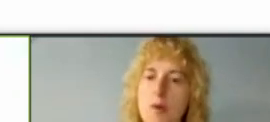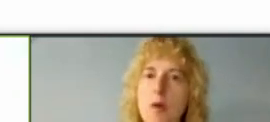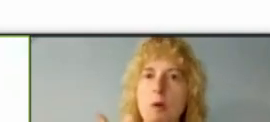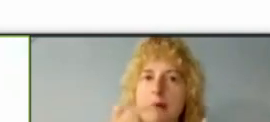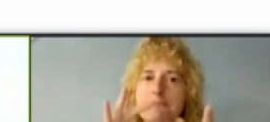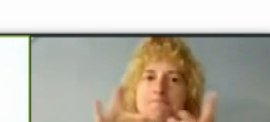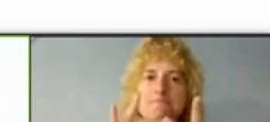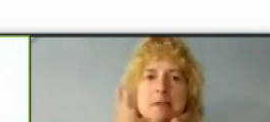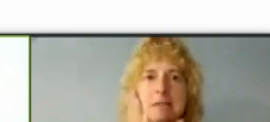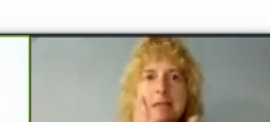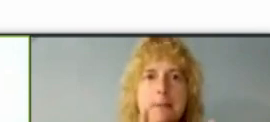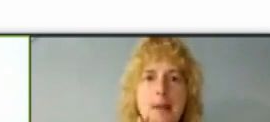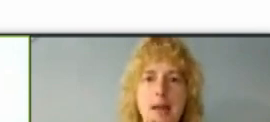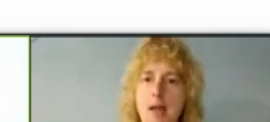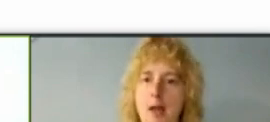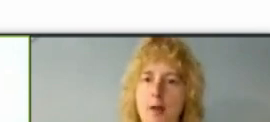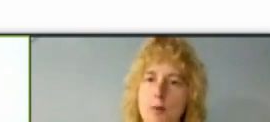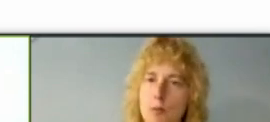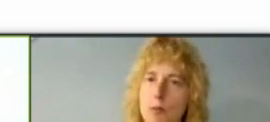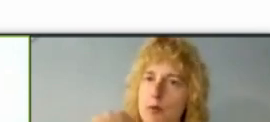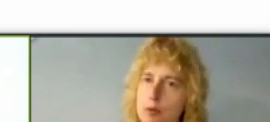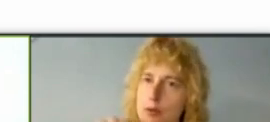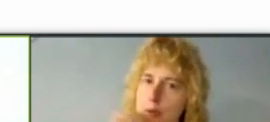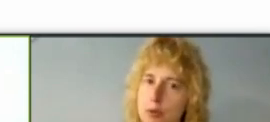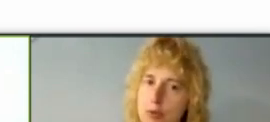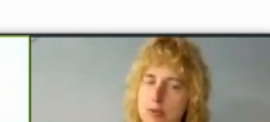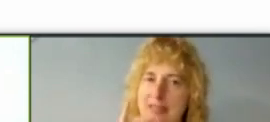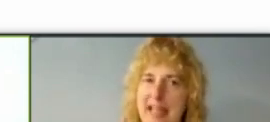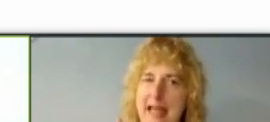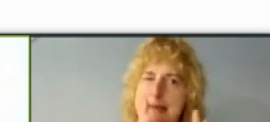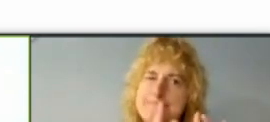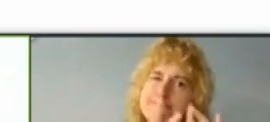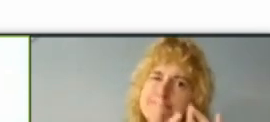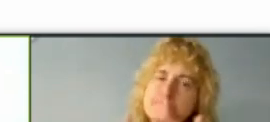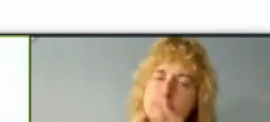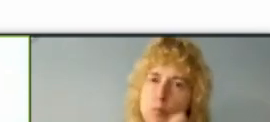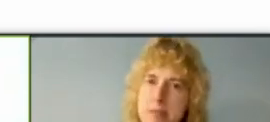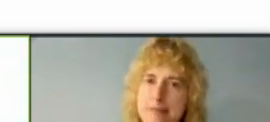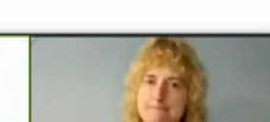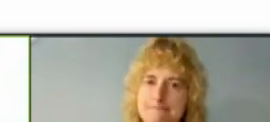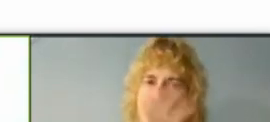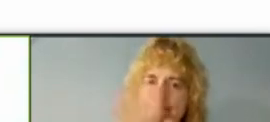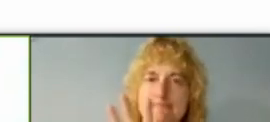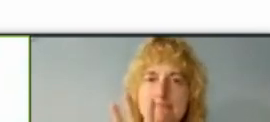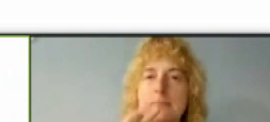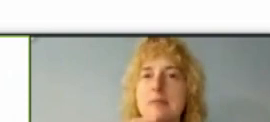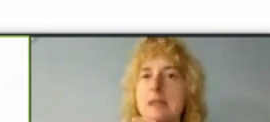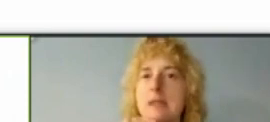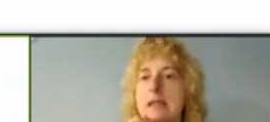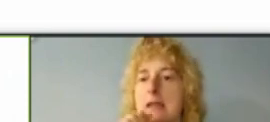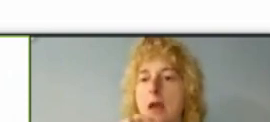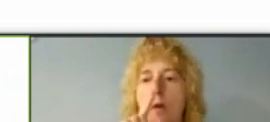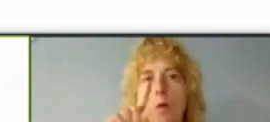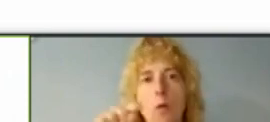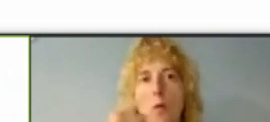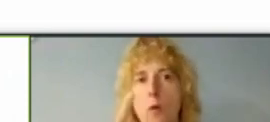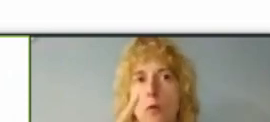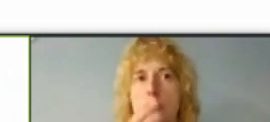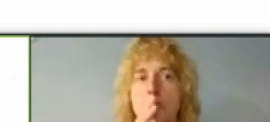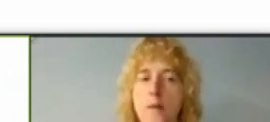work that pertains to COVID-19, because we not only these days are addressing issues around